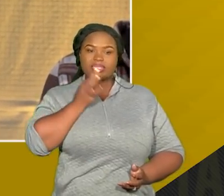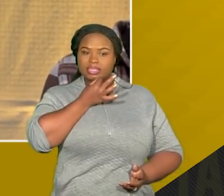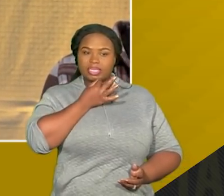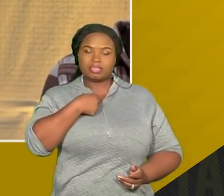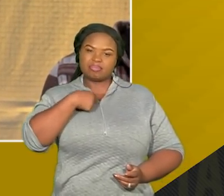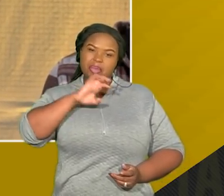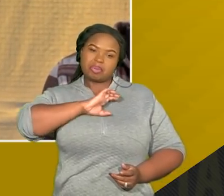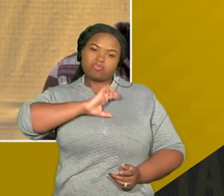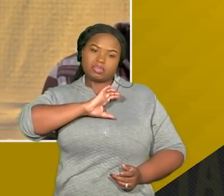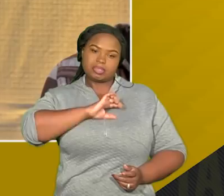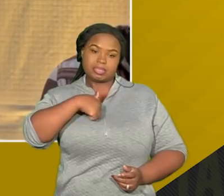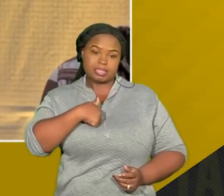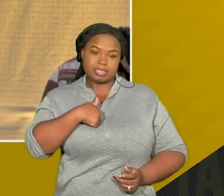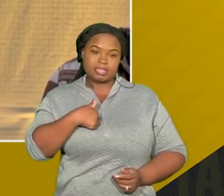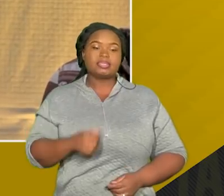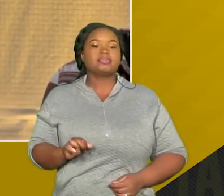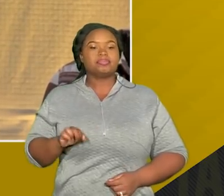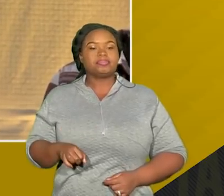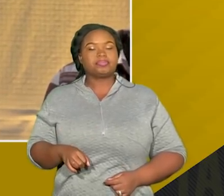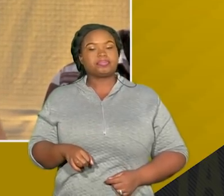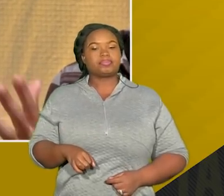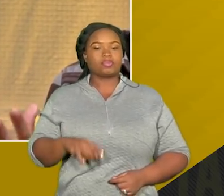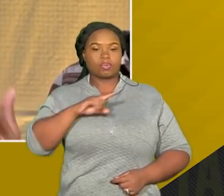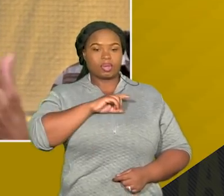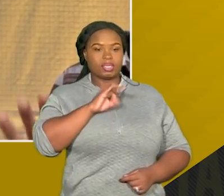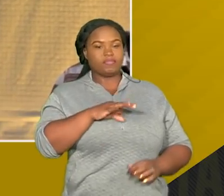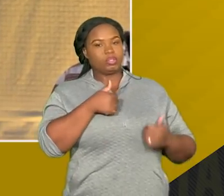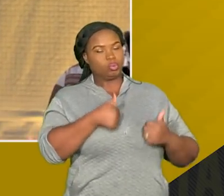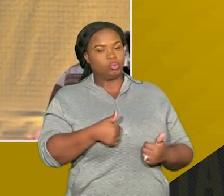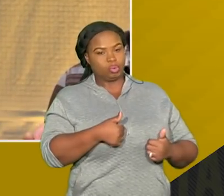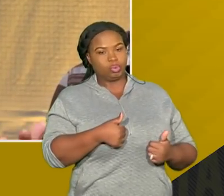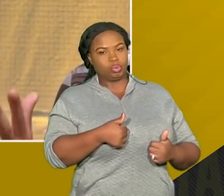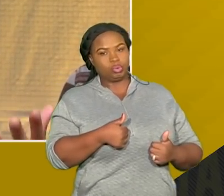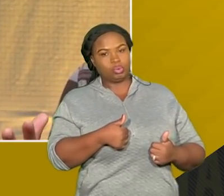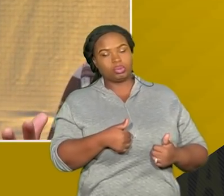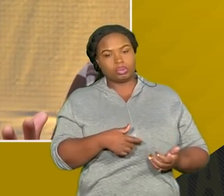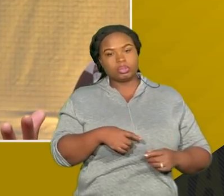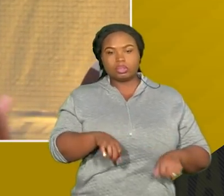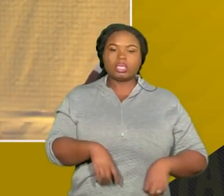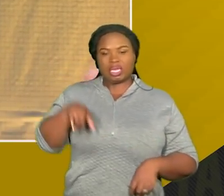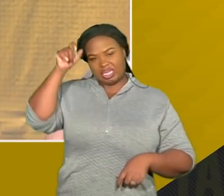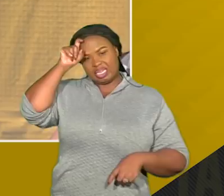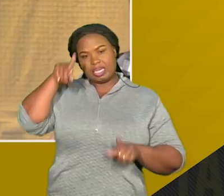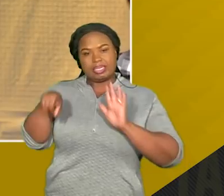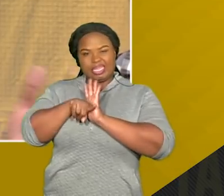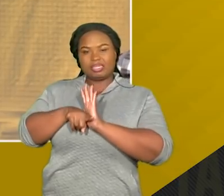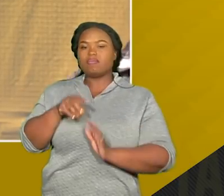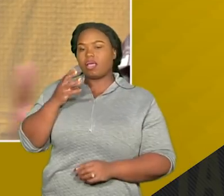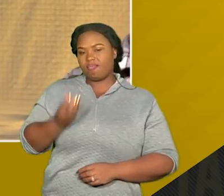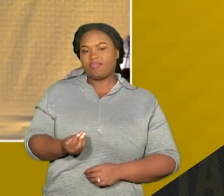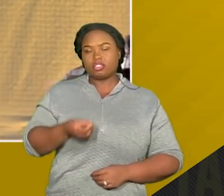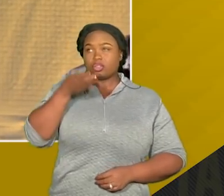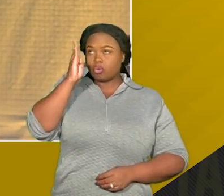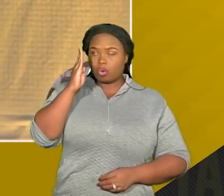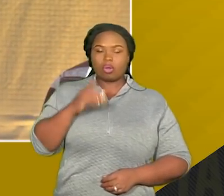Christian perspective, you know what I mean? Okay. So if there's good, there's definitely evil. You know, there's no running away from that. God